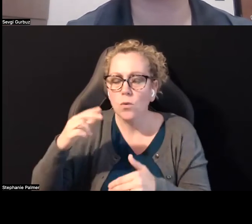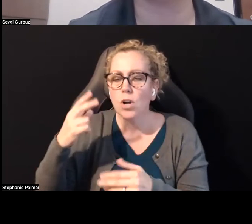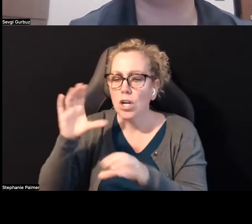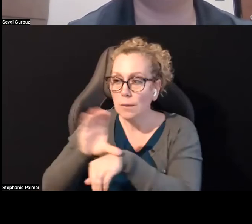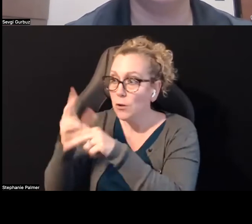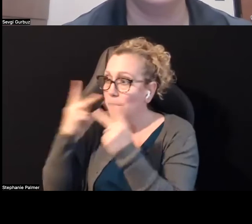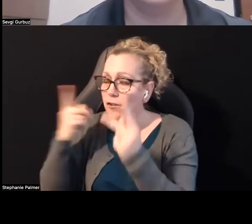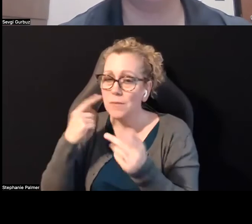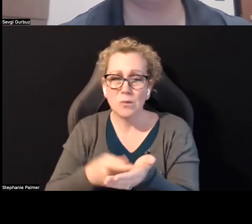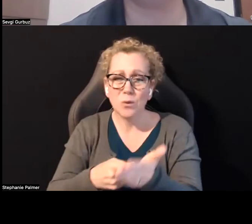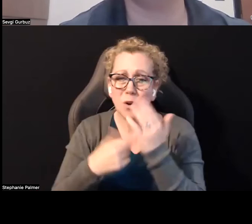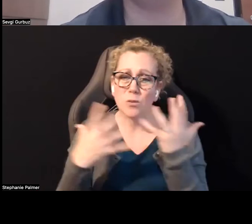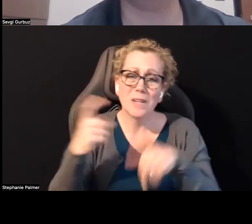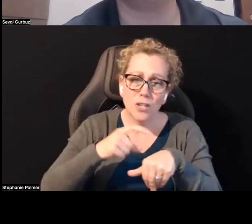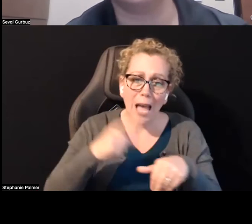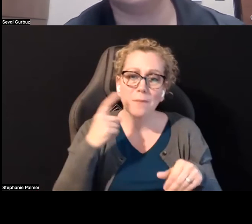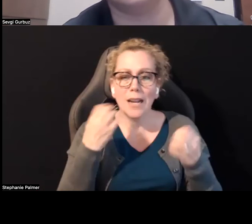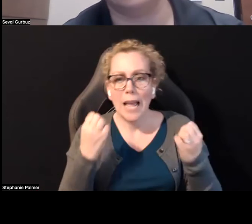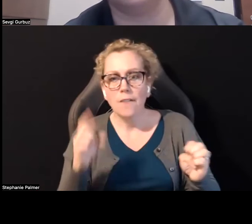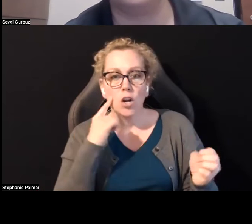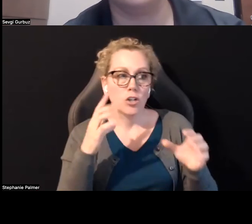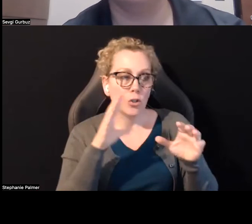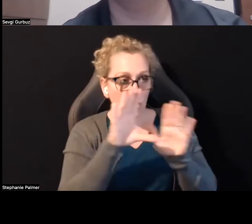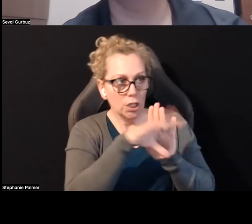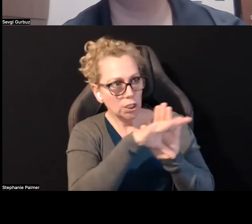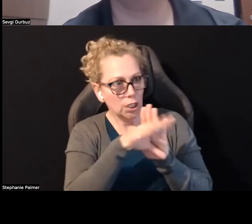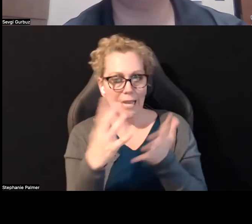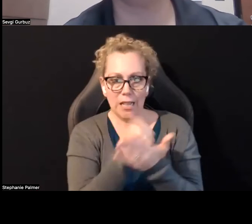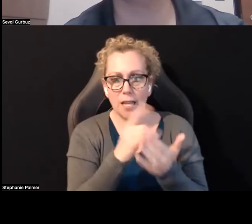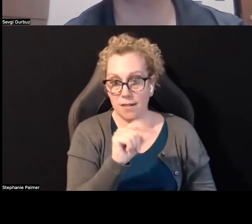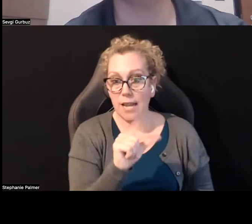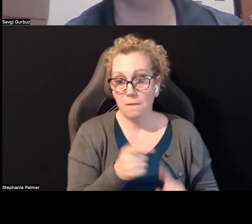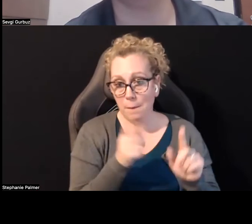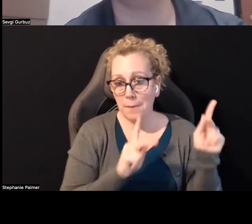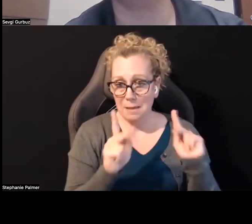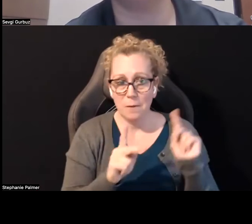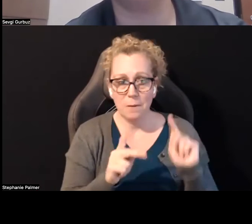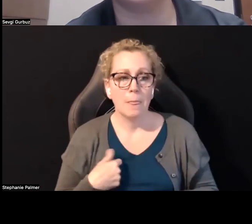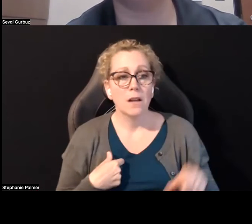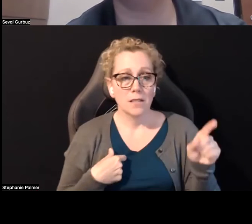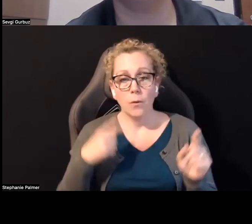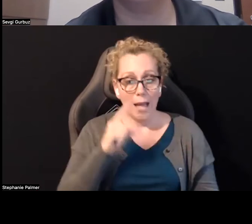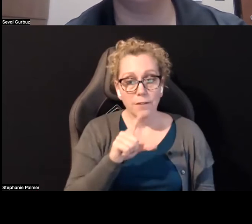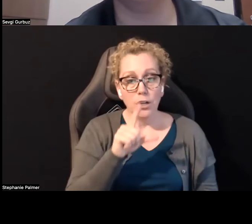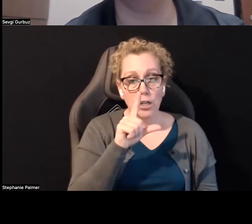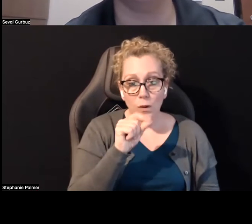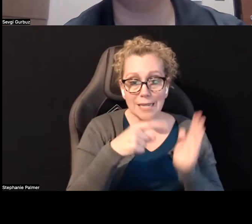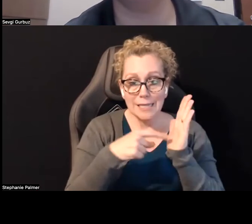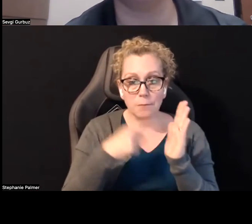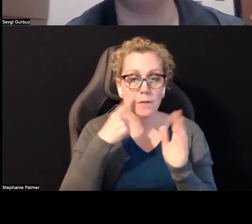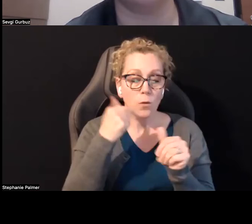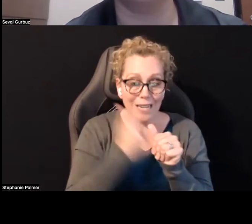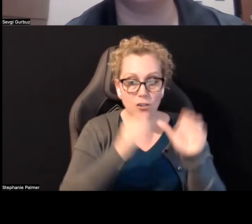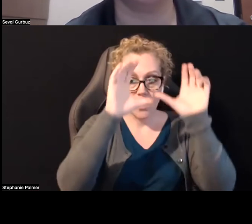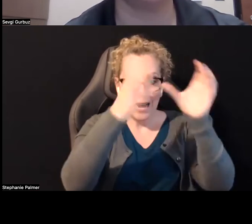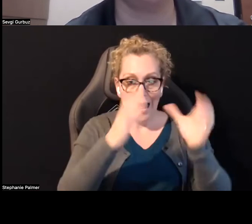so much time and effort to be able to collect this data. So we have 20 samples per class in the